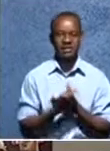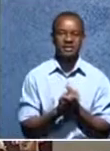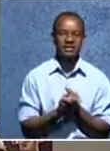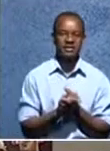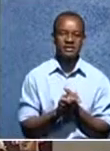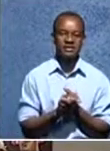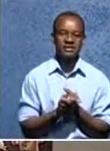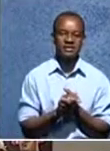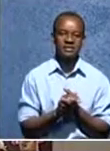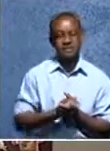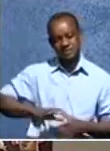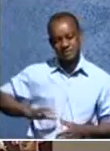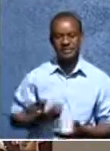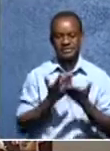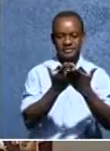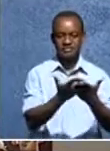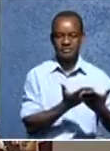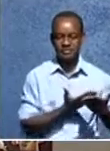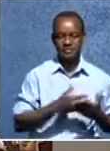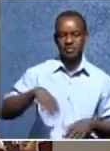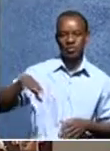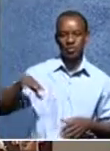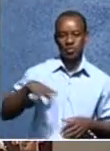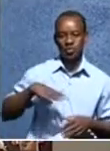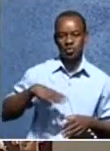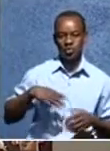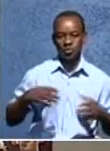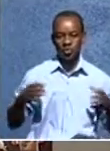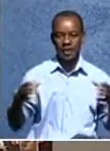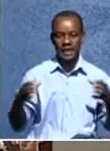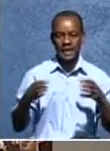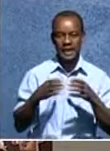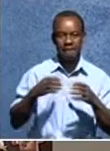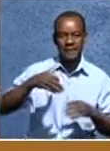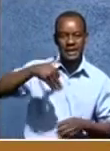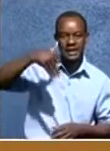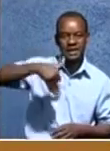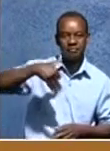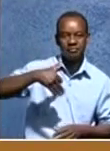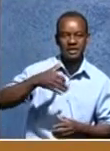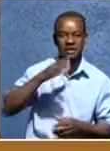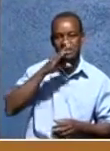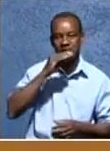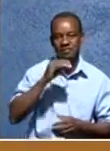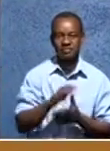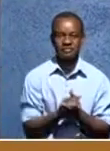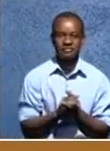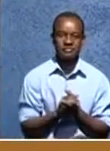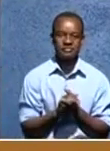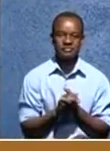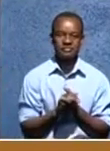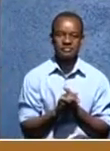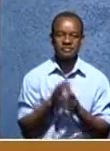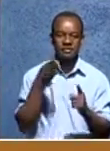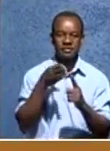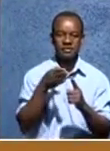I'd like to invite you to hear what General Manager of Team Namibia, Lizette Food, had to say on this. What we aim to do at Team